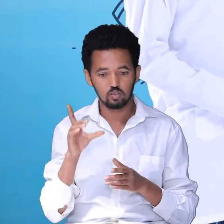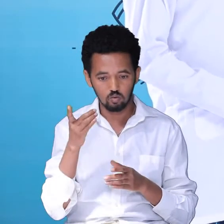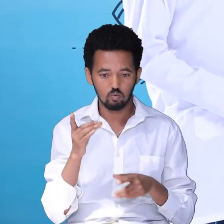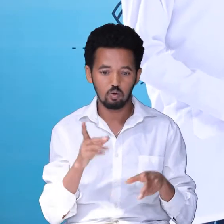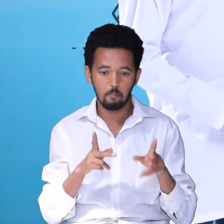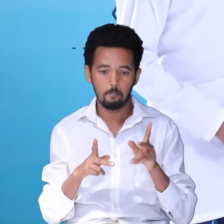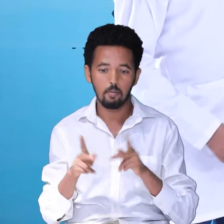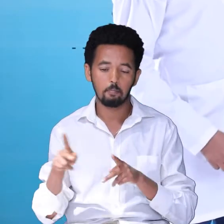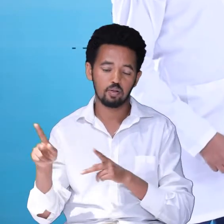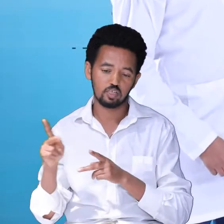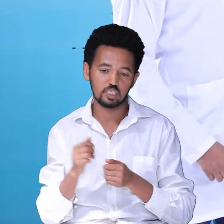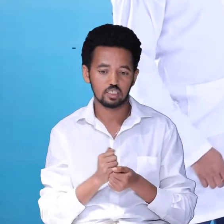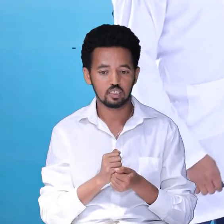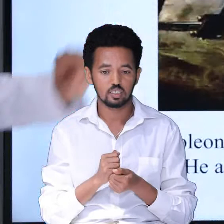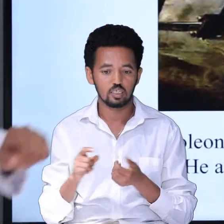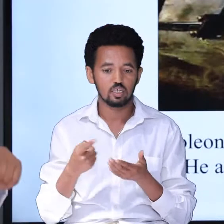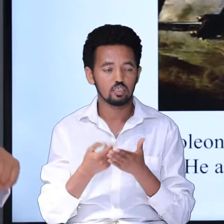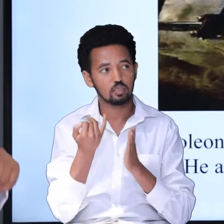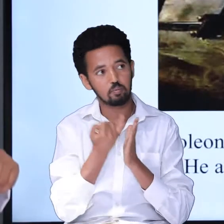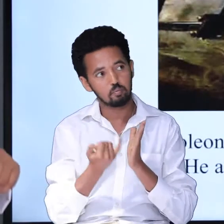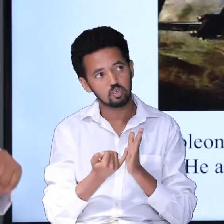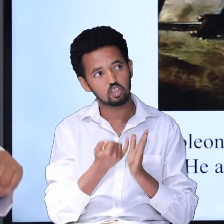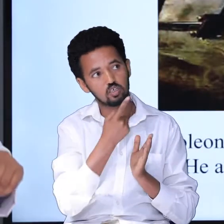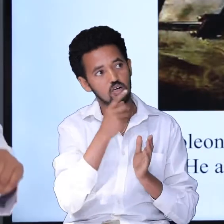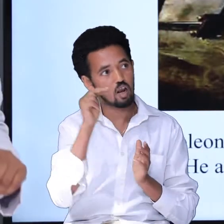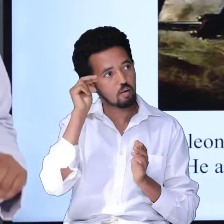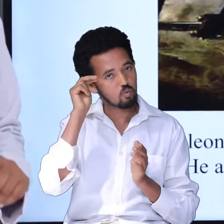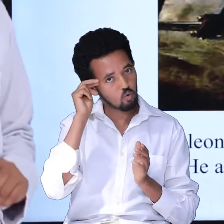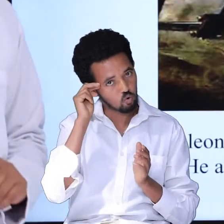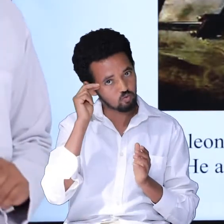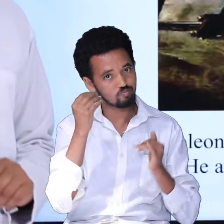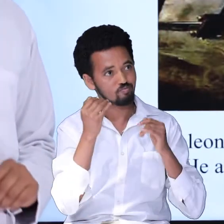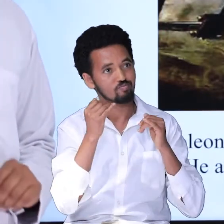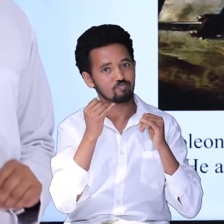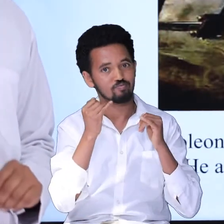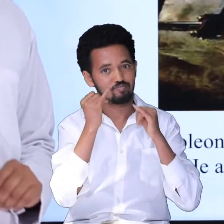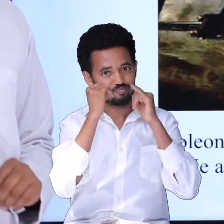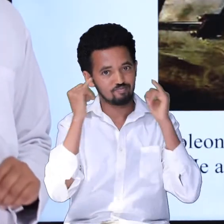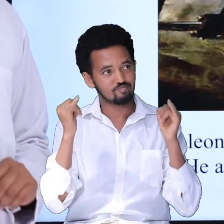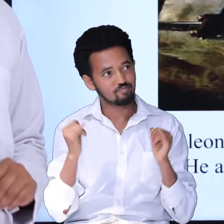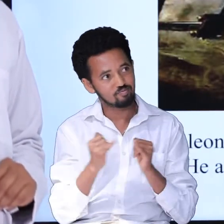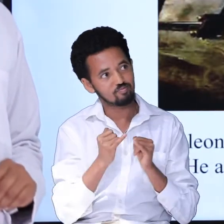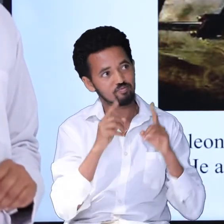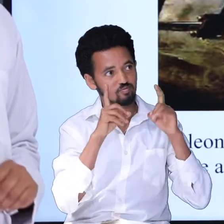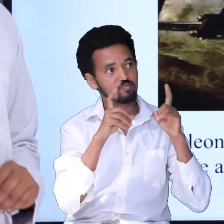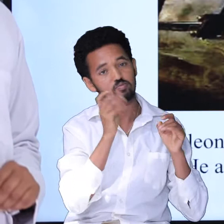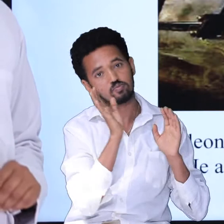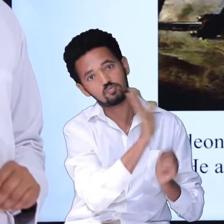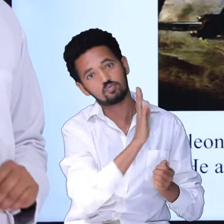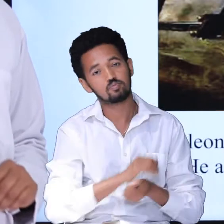people. By the way, this is a picture of Napoleon Bonaparte before he conquered